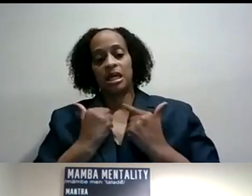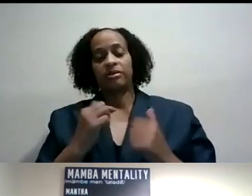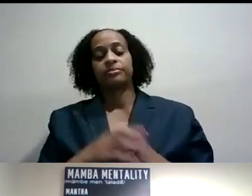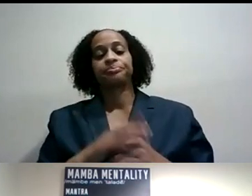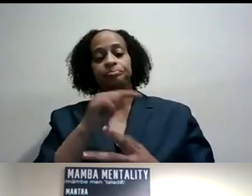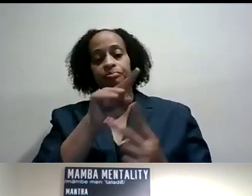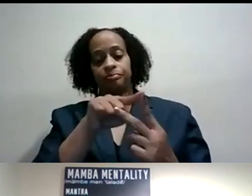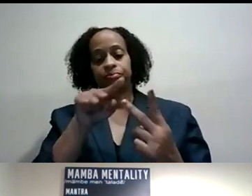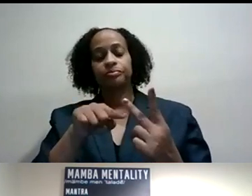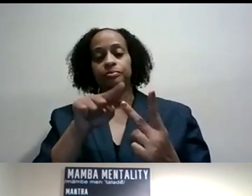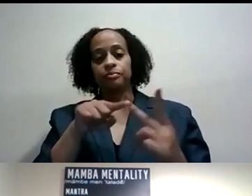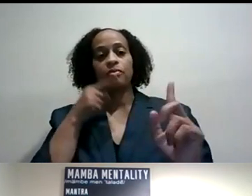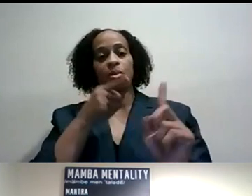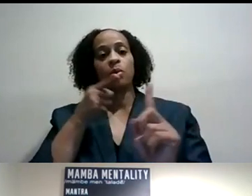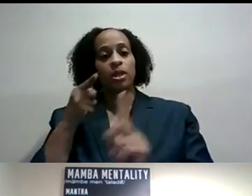were the